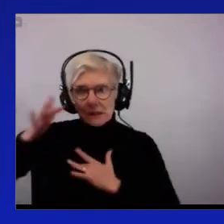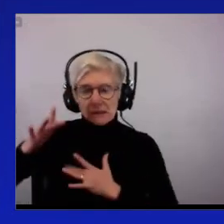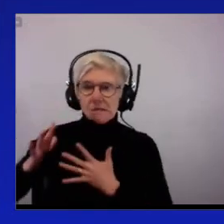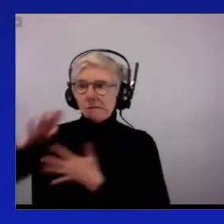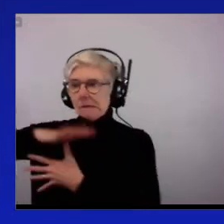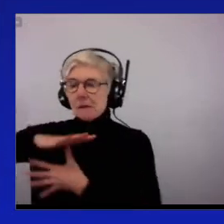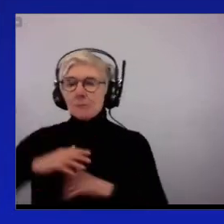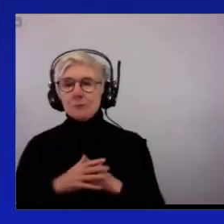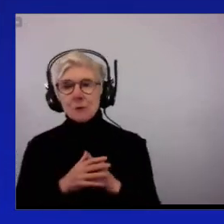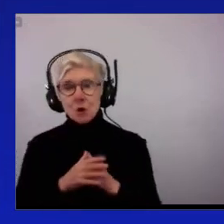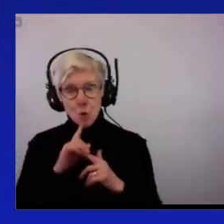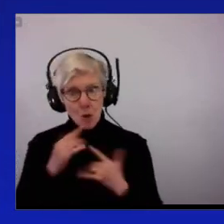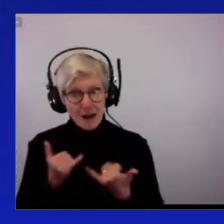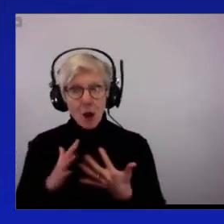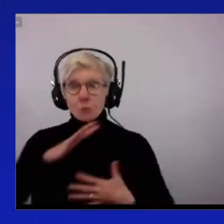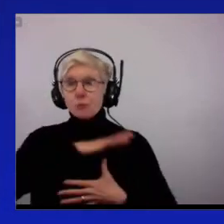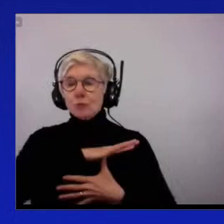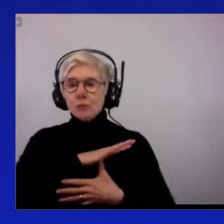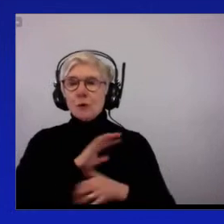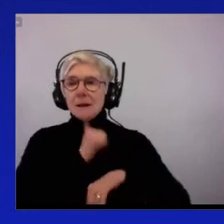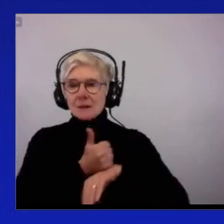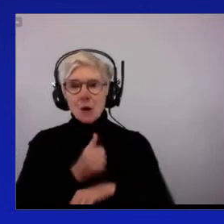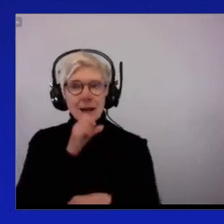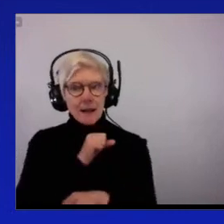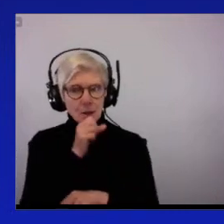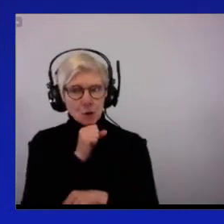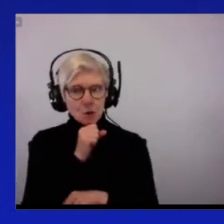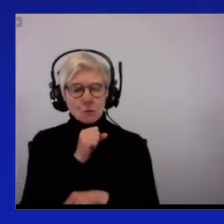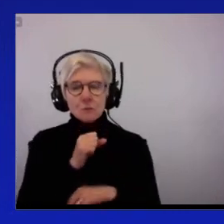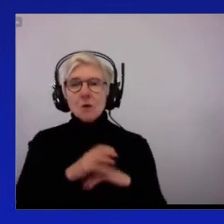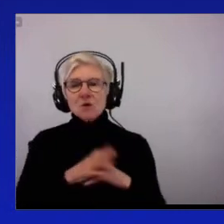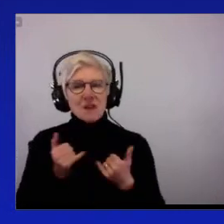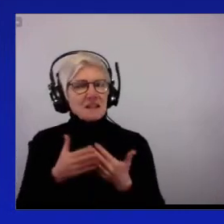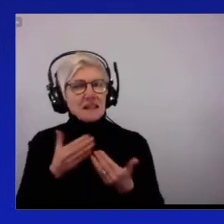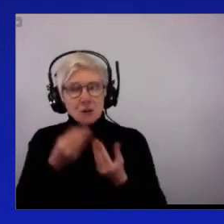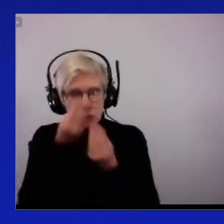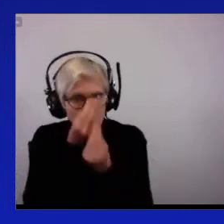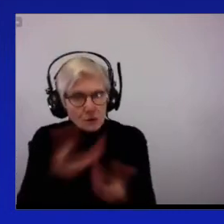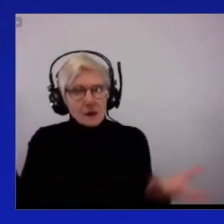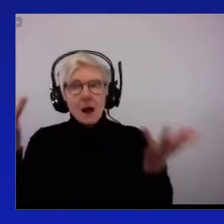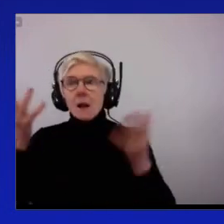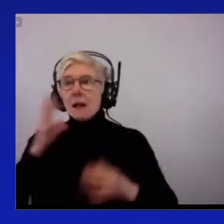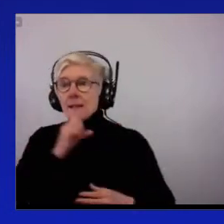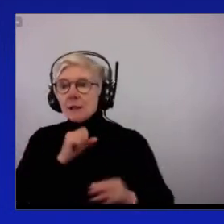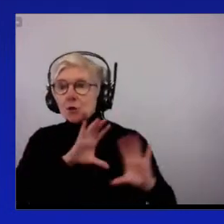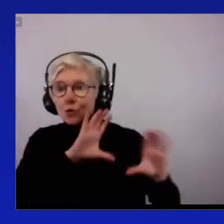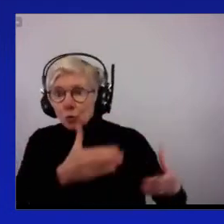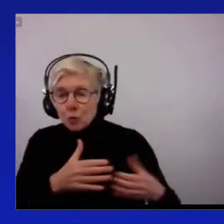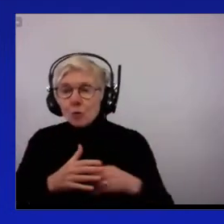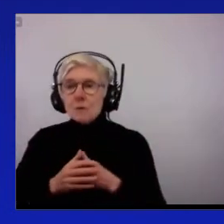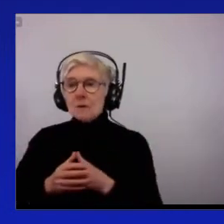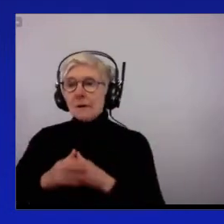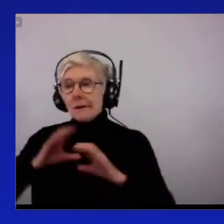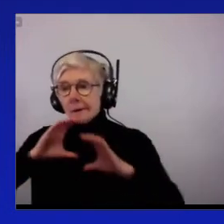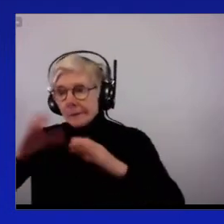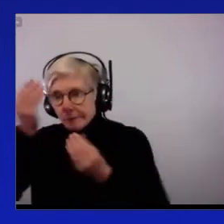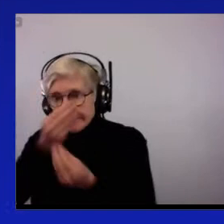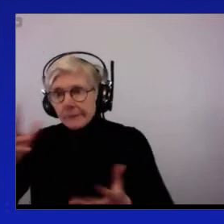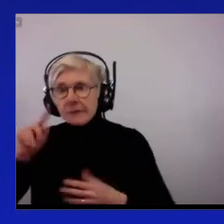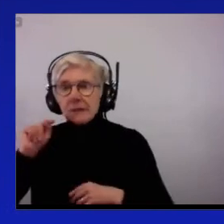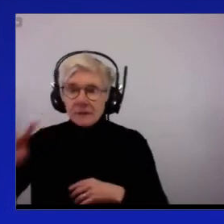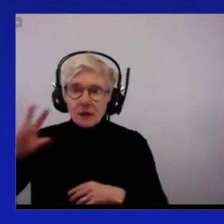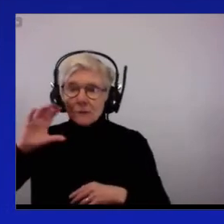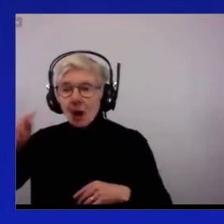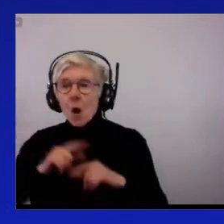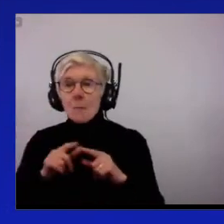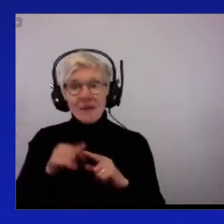be by age, which should be easy to communicate to the population. And they can always turn